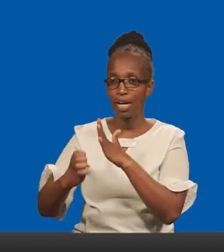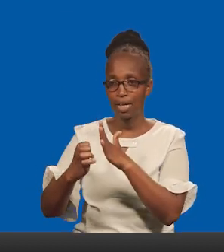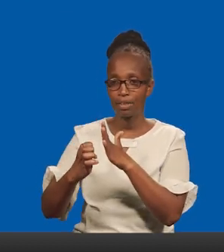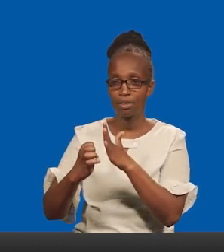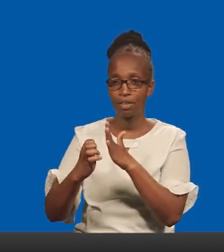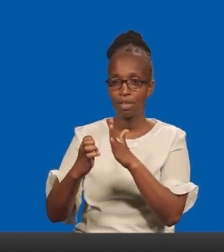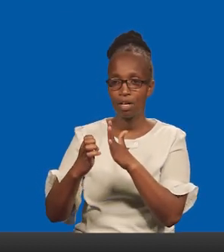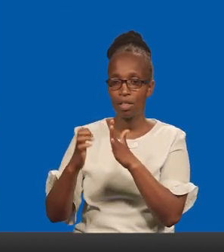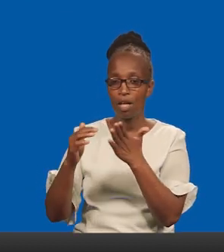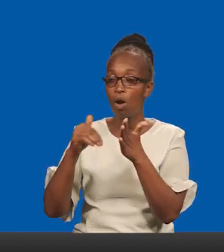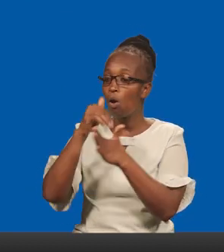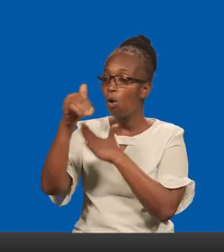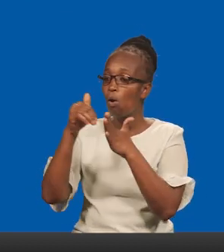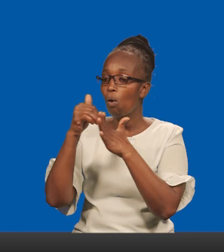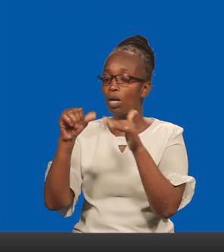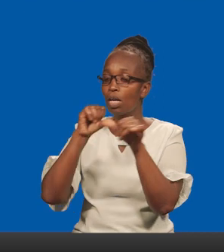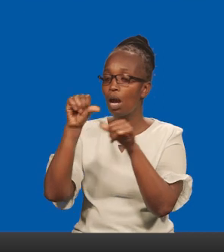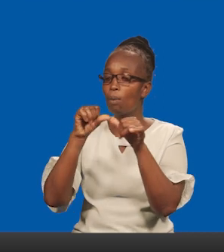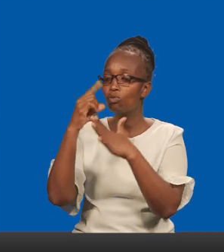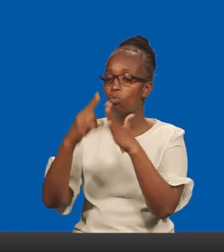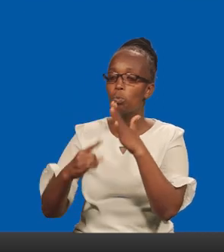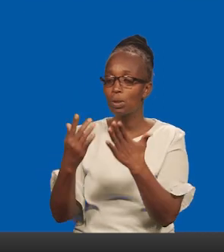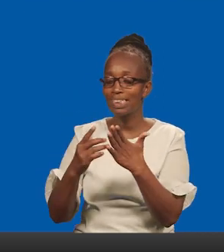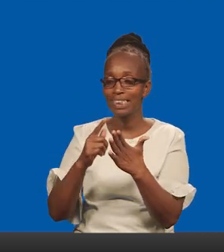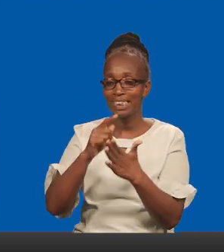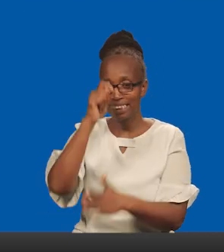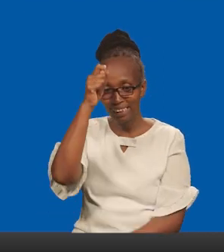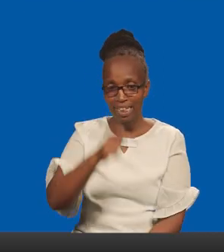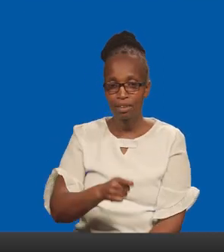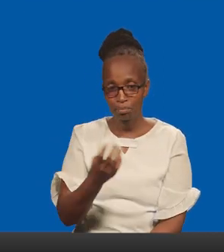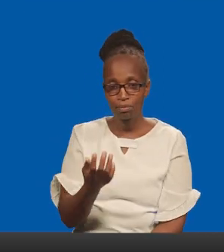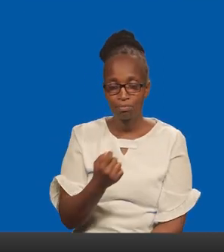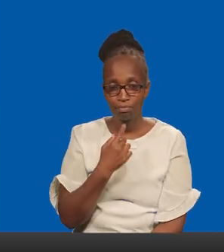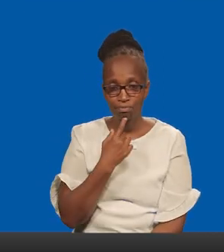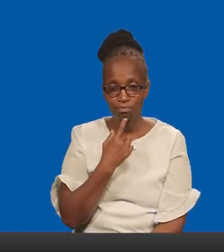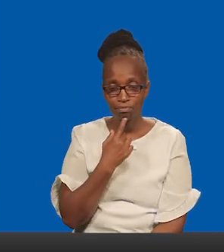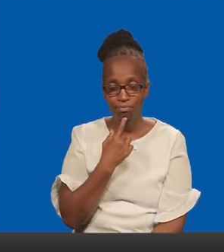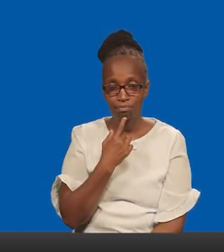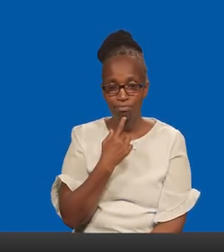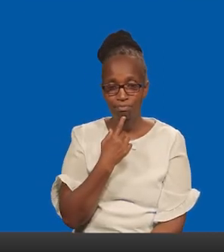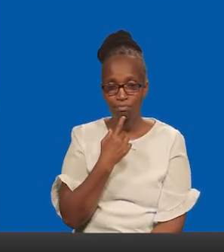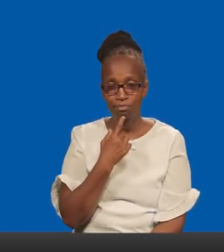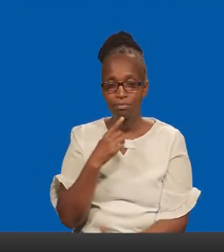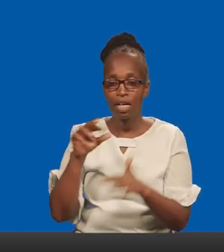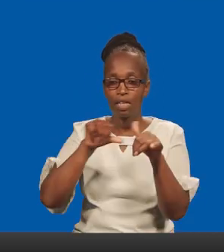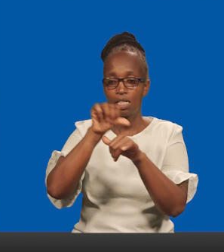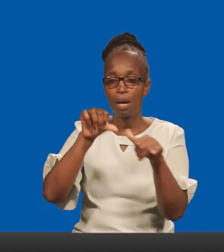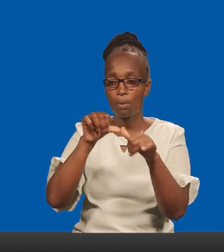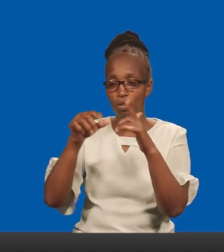there are serious challenges. And at the end of the day, what is it all about? It's about your sense of